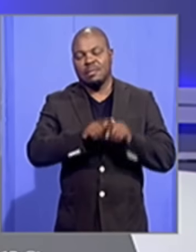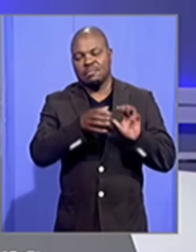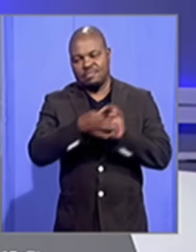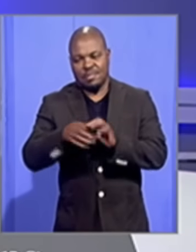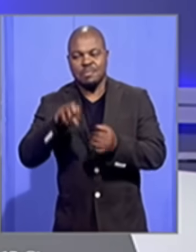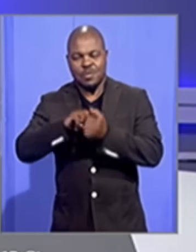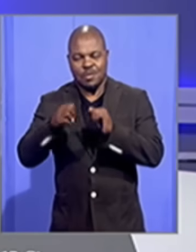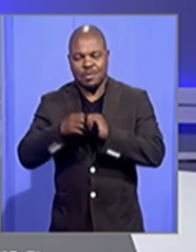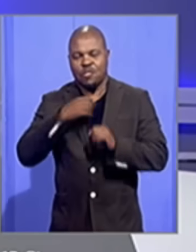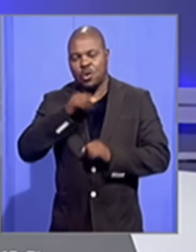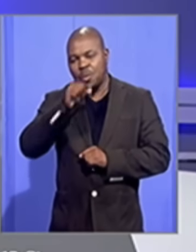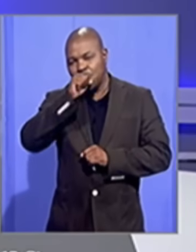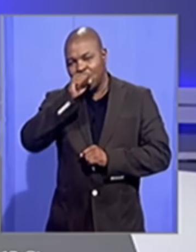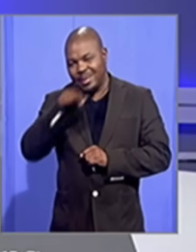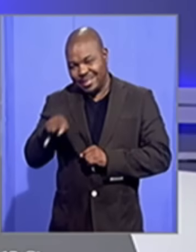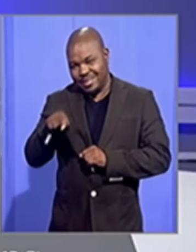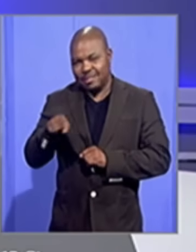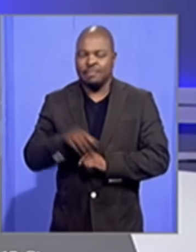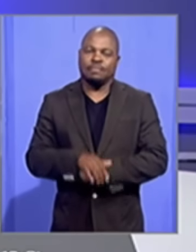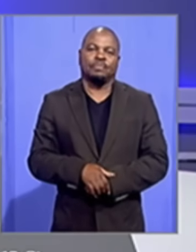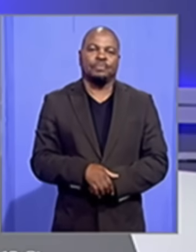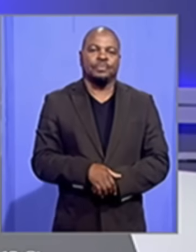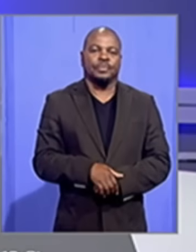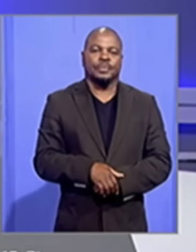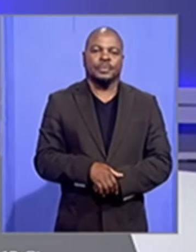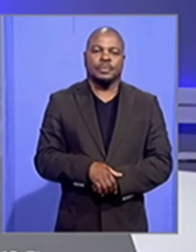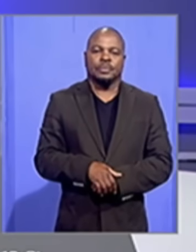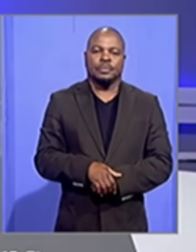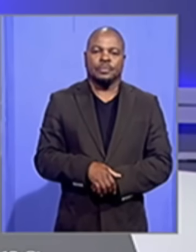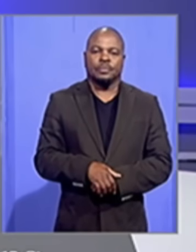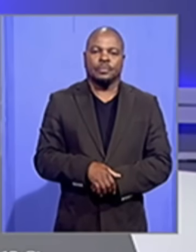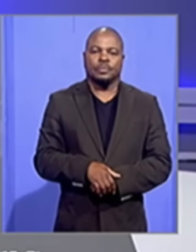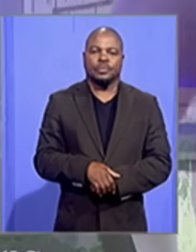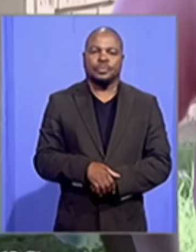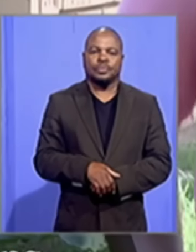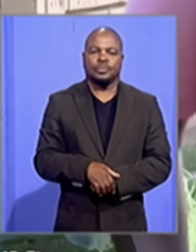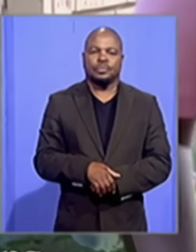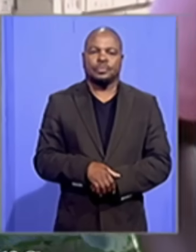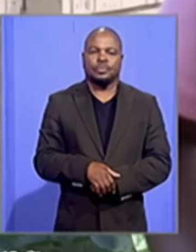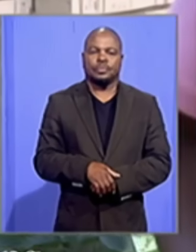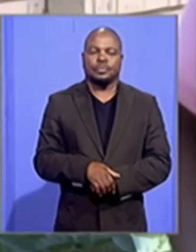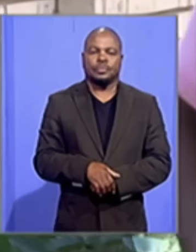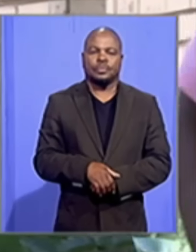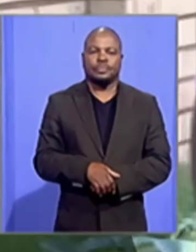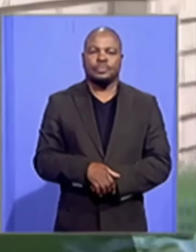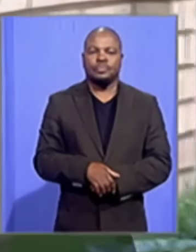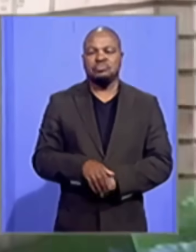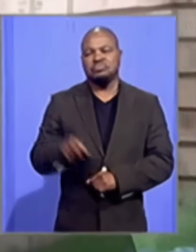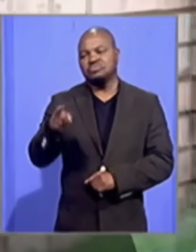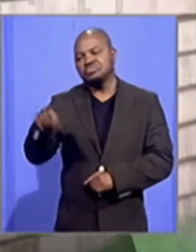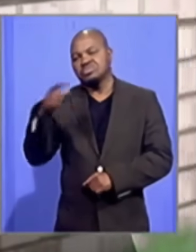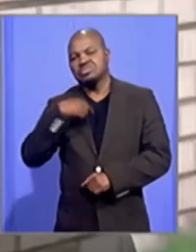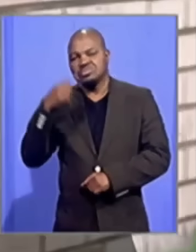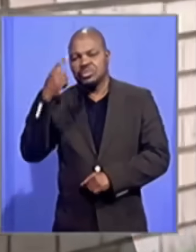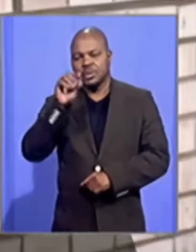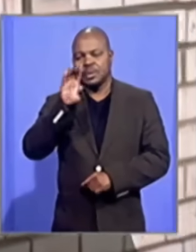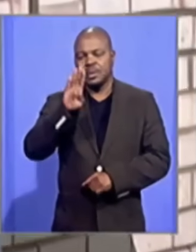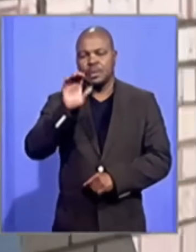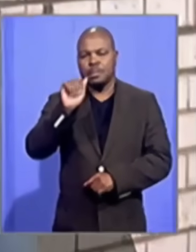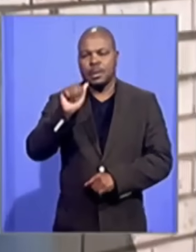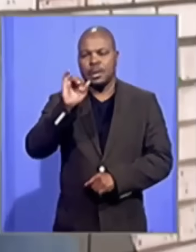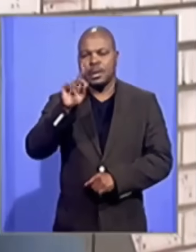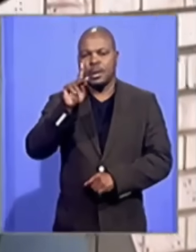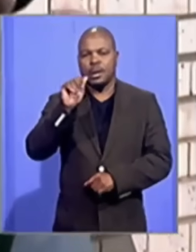mathata a bakwang ke go goga Habli Babli. Bakang Ranko Kwadi ore o